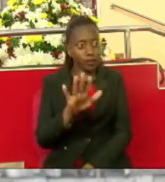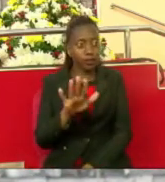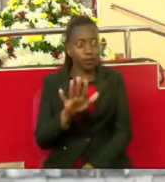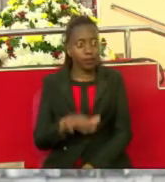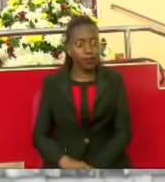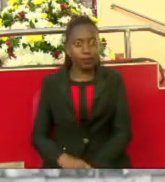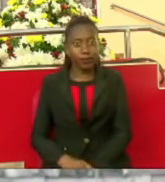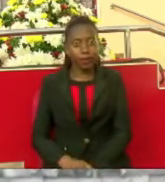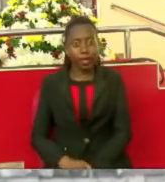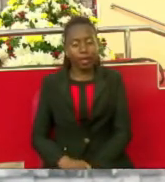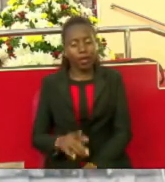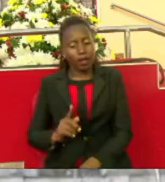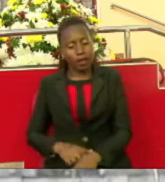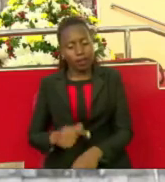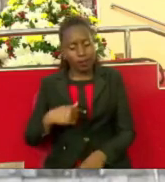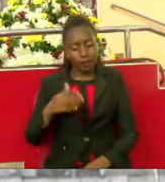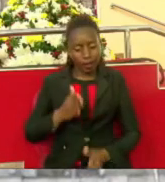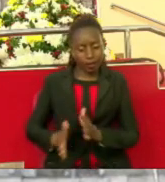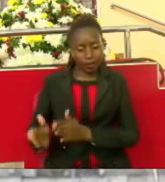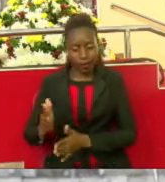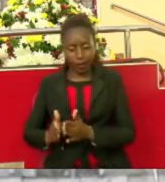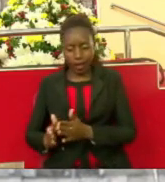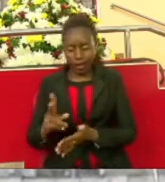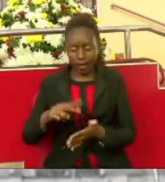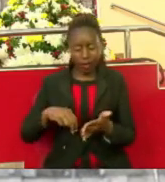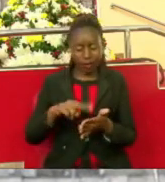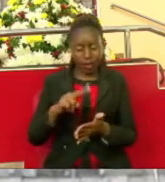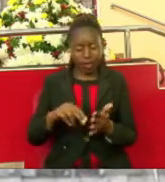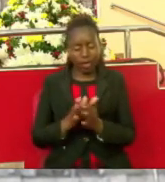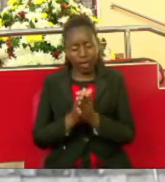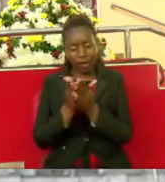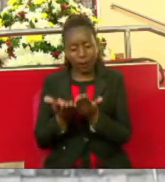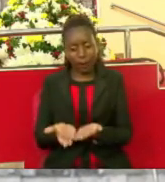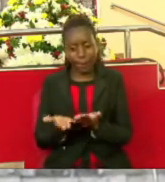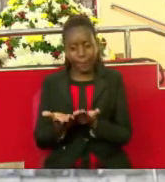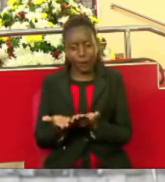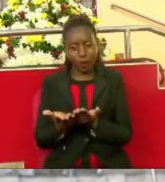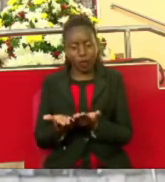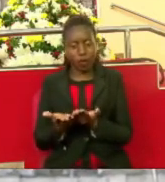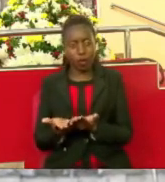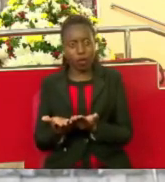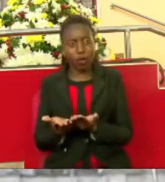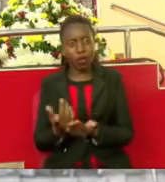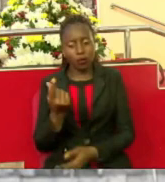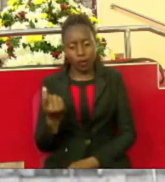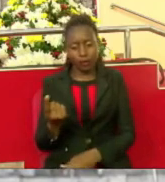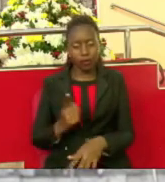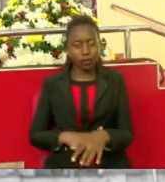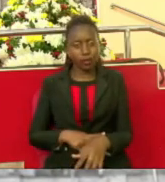When I was preparing, I looked at one of the books that I have held for quite some time. I have read it a few times.